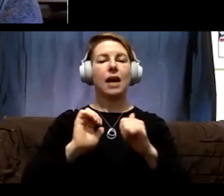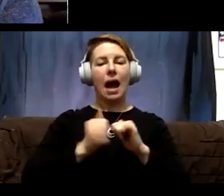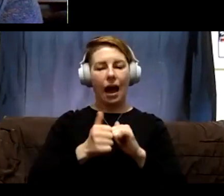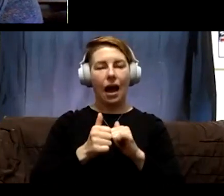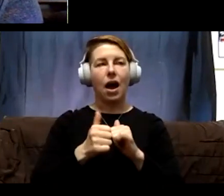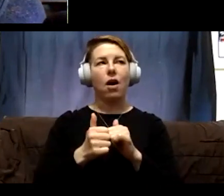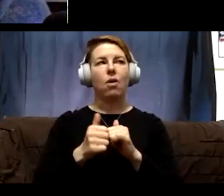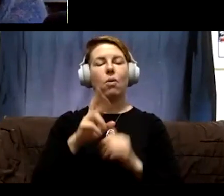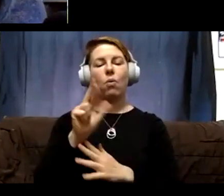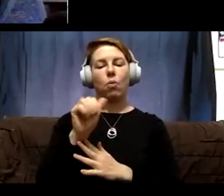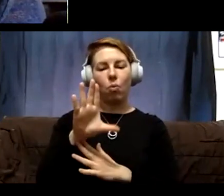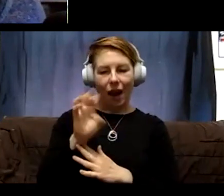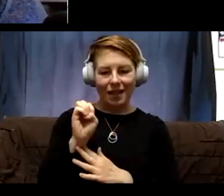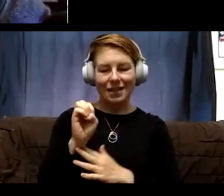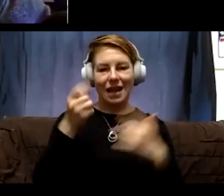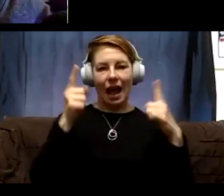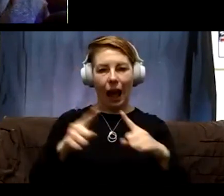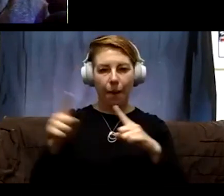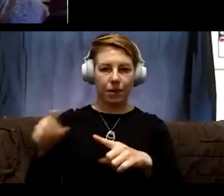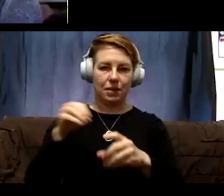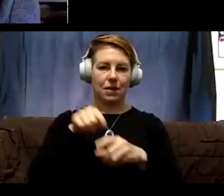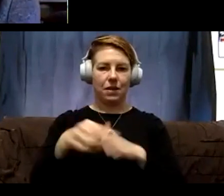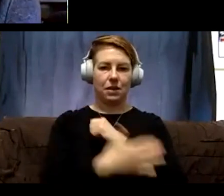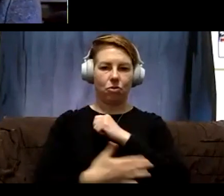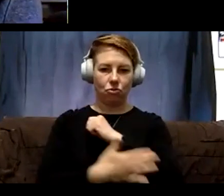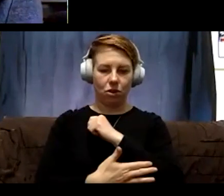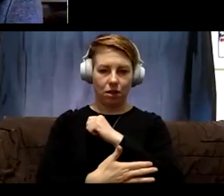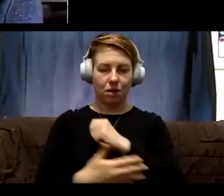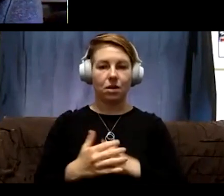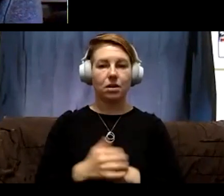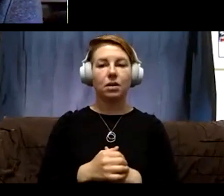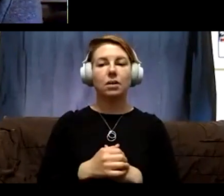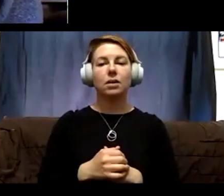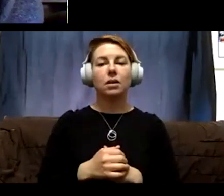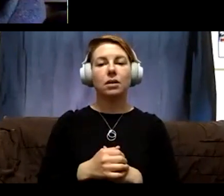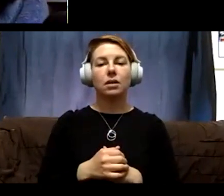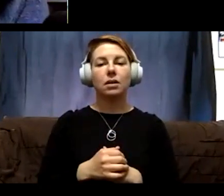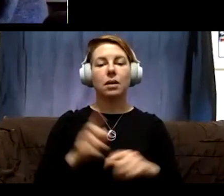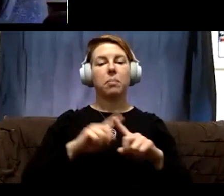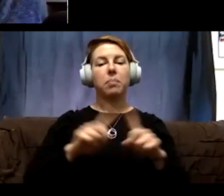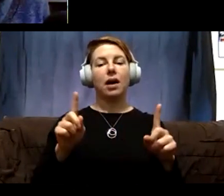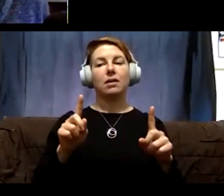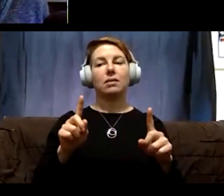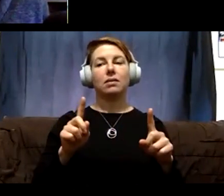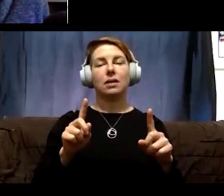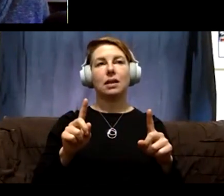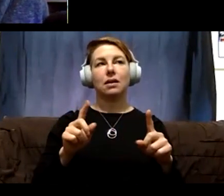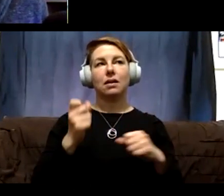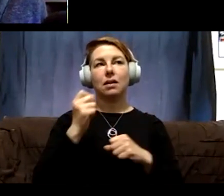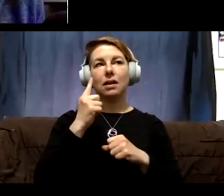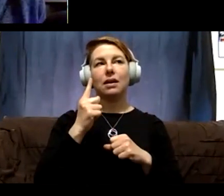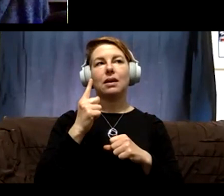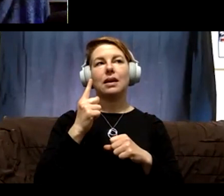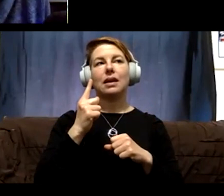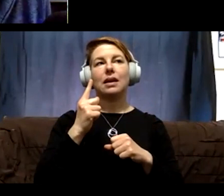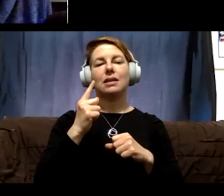race happens in this country. but it's sort of all along the same continuum.